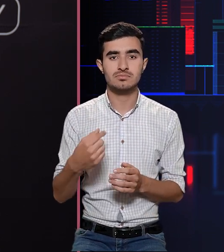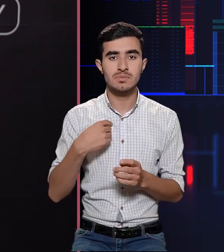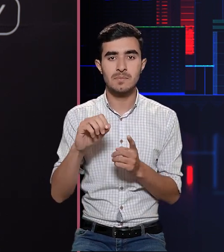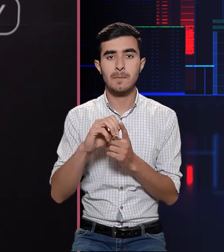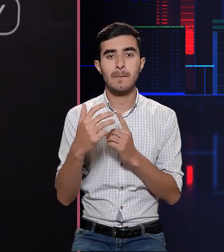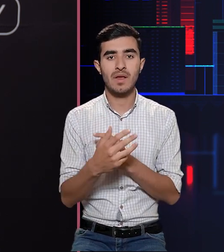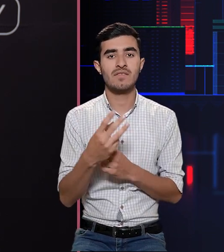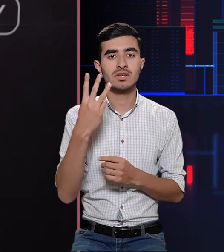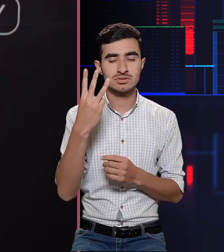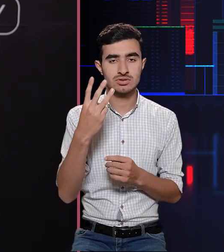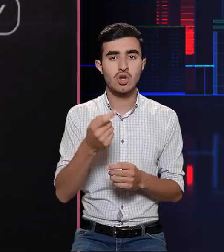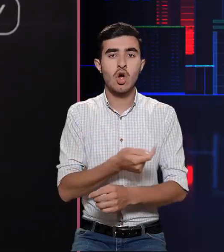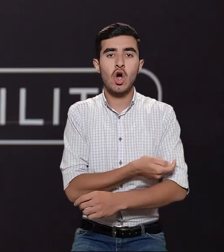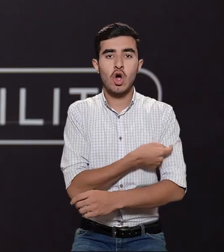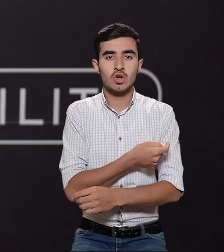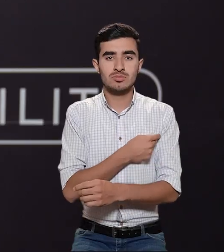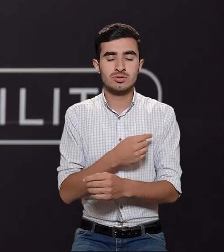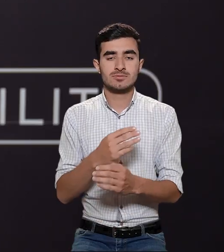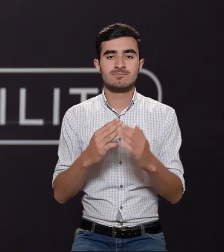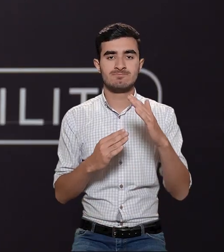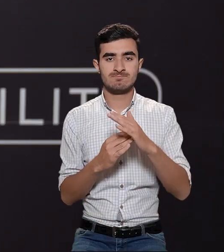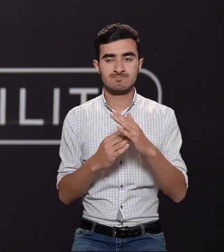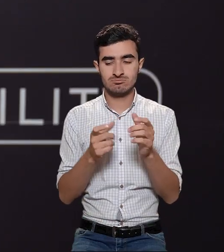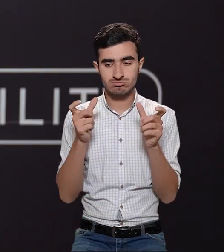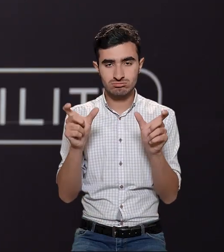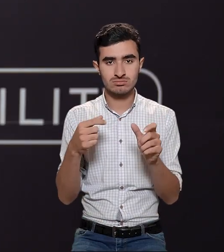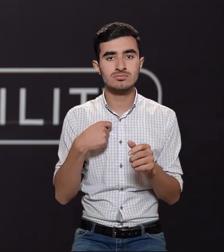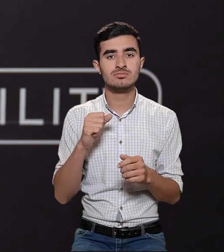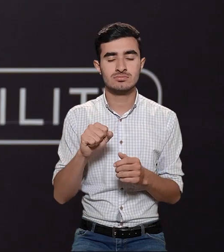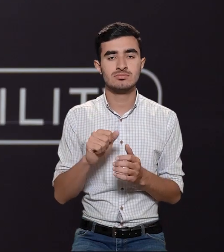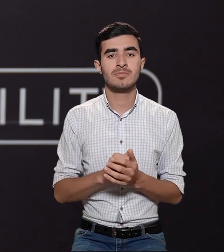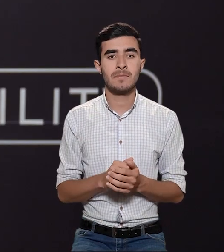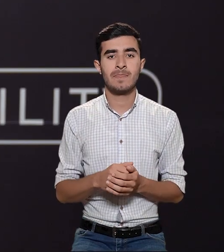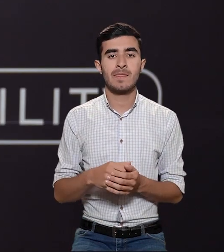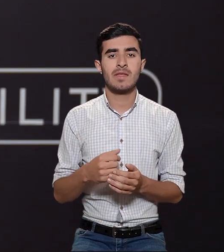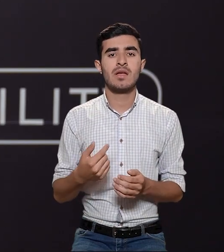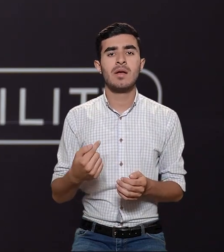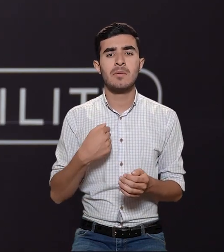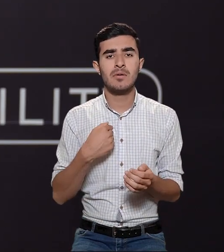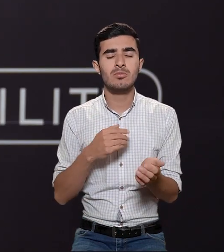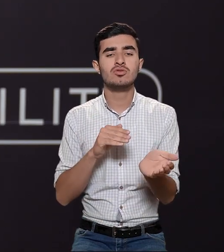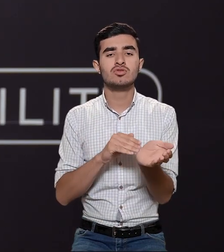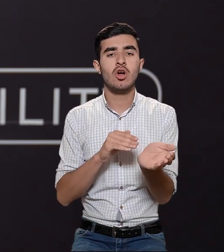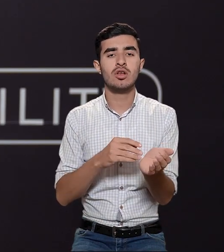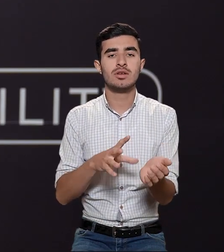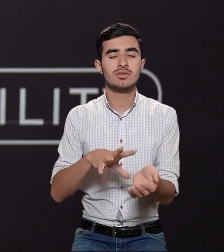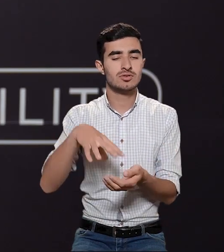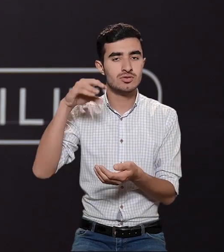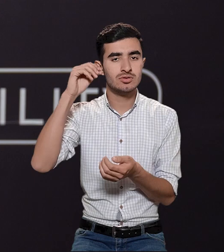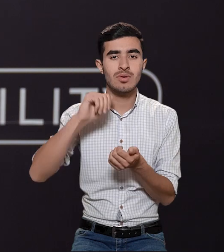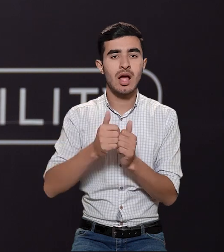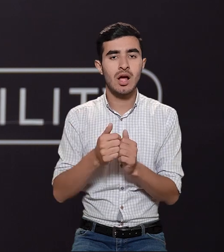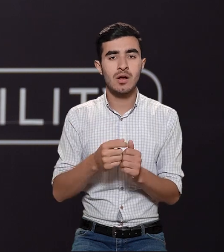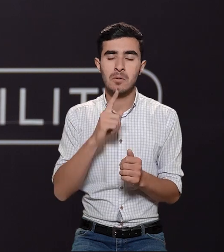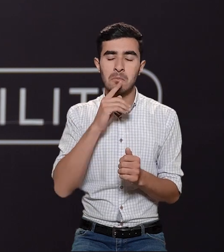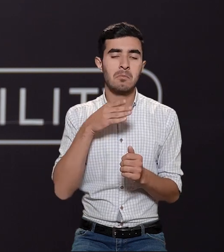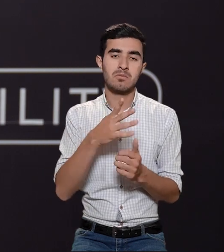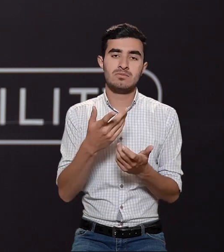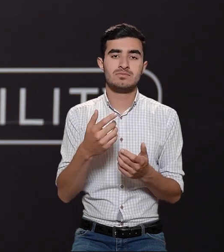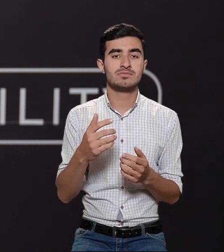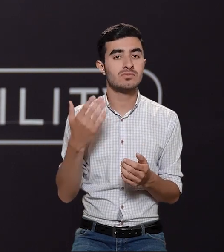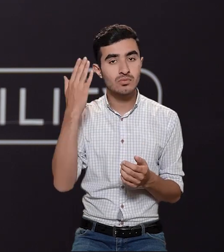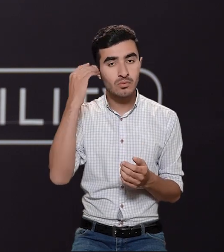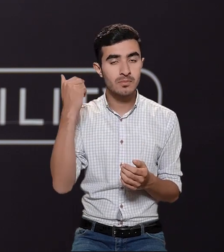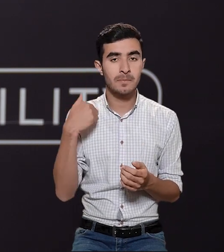Call Associates. I became doctor just by coincidence, because I come from a